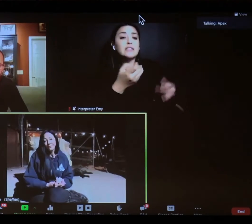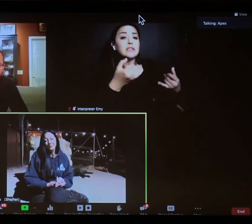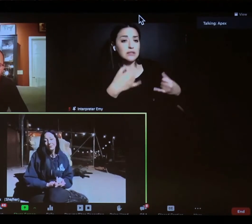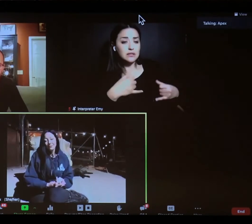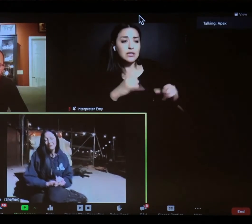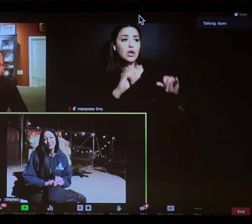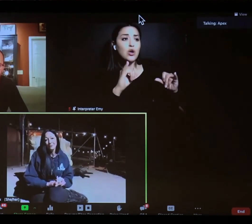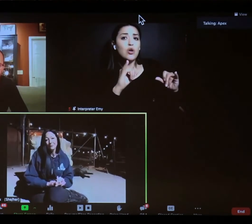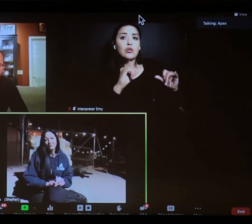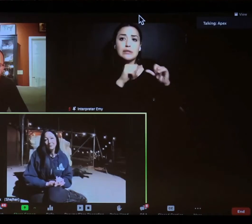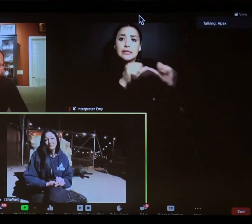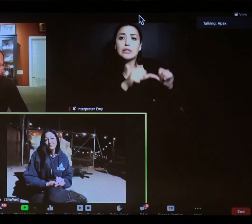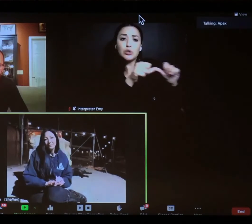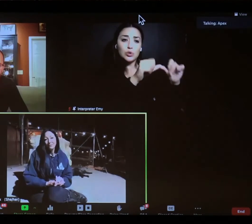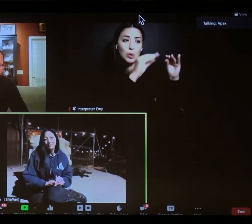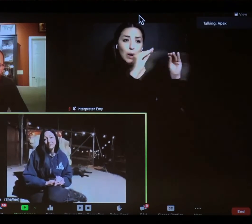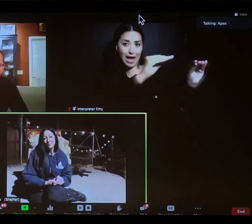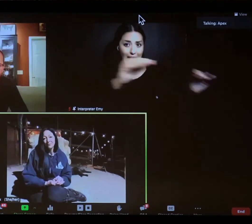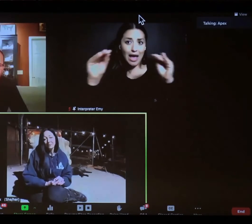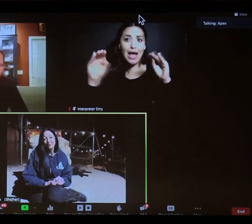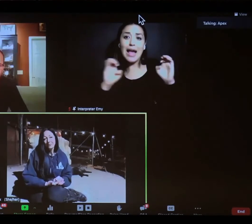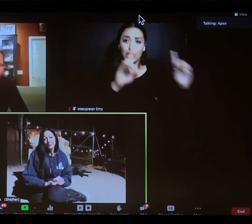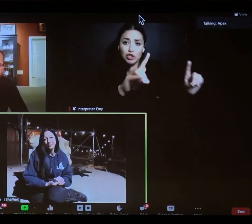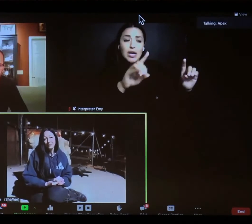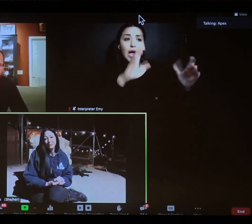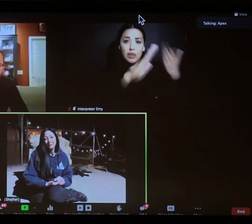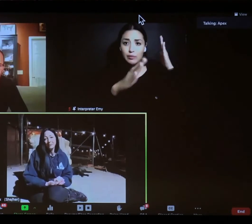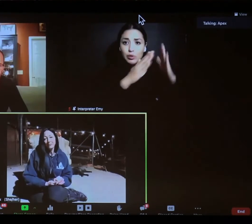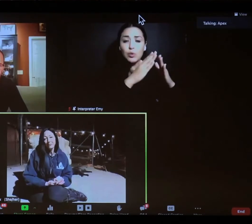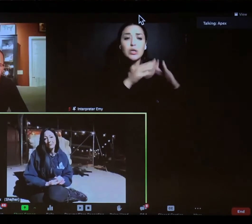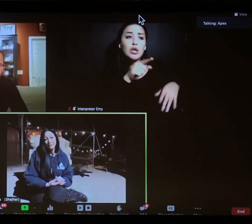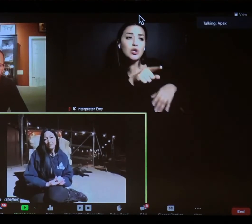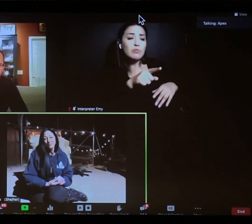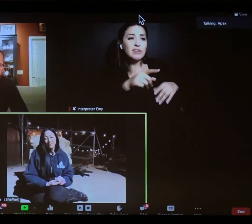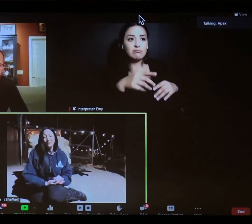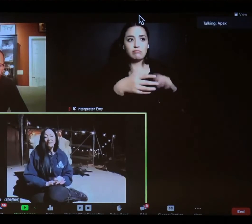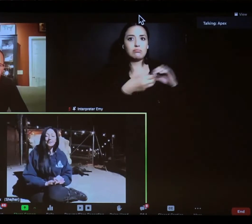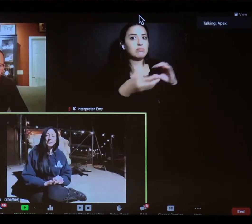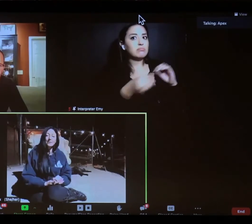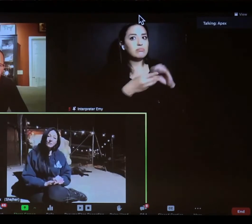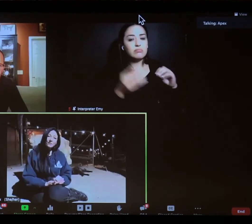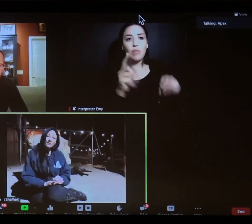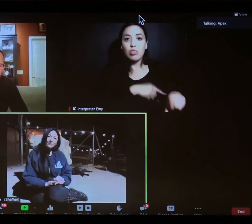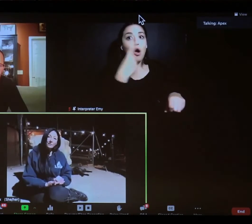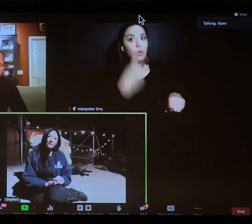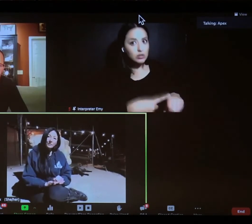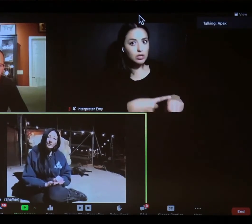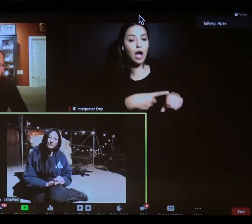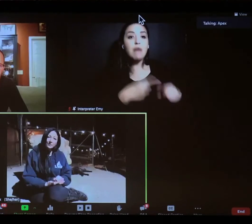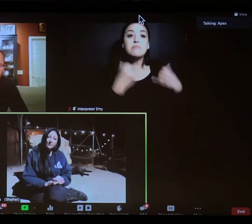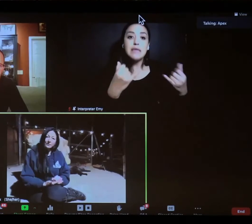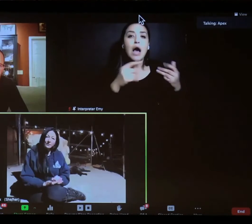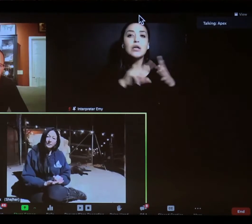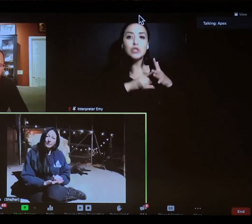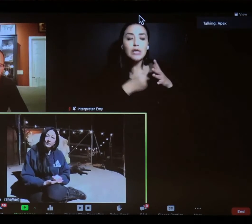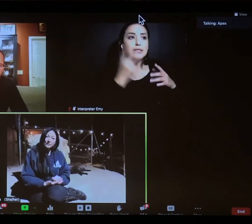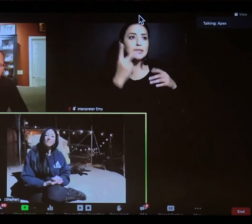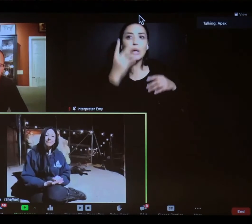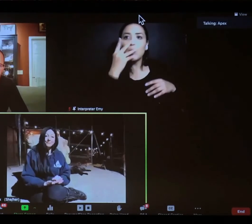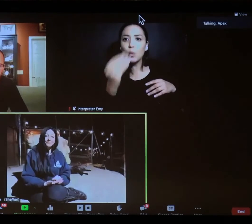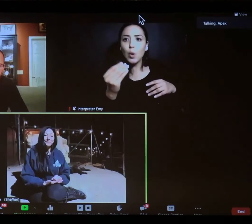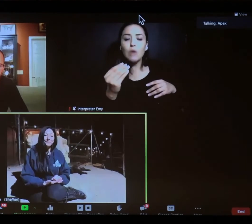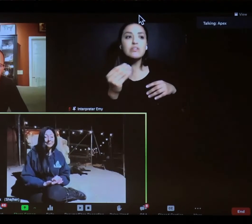that. Because, you know, you've been talking about this for quite a while now, and we're starting to see on social media people saying wolves aren't pets, don't